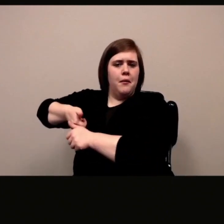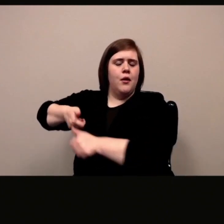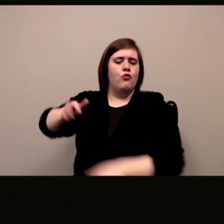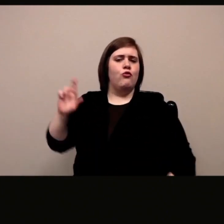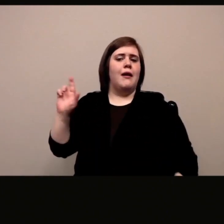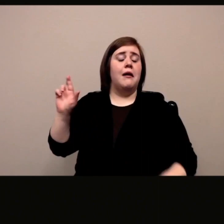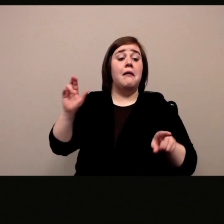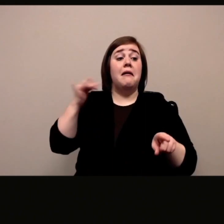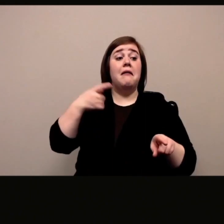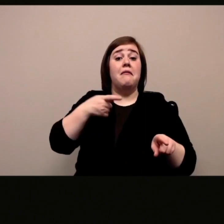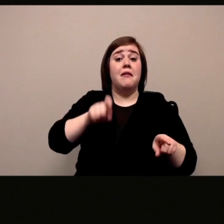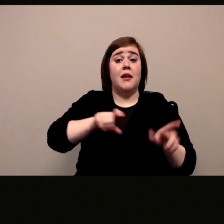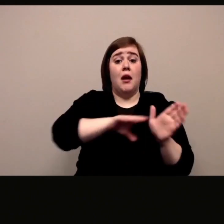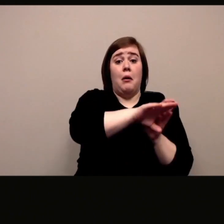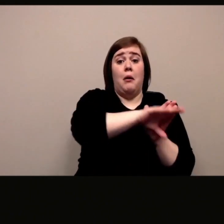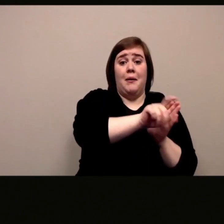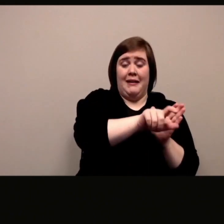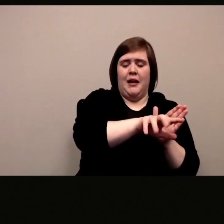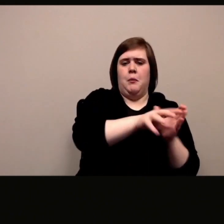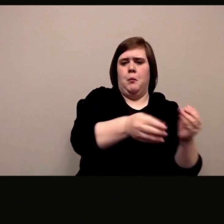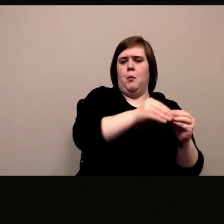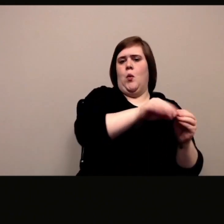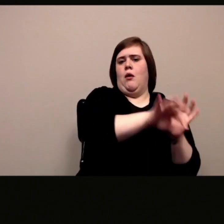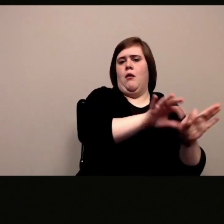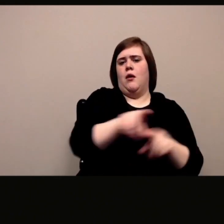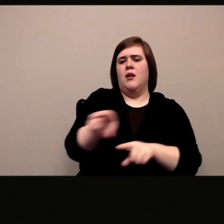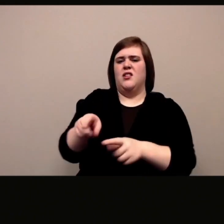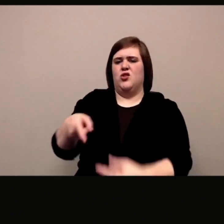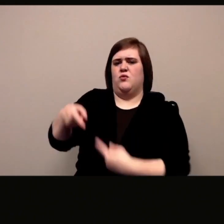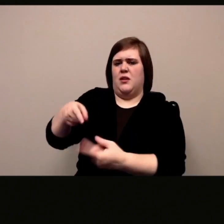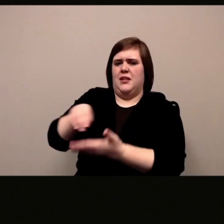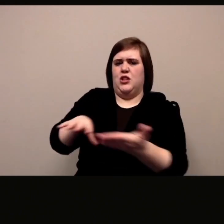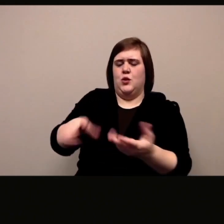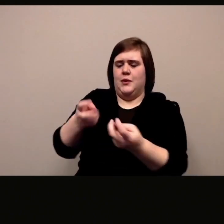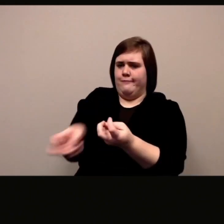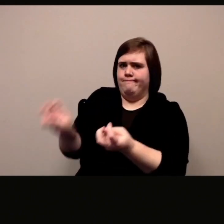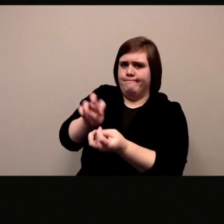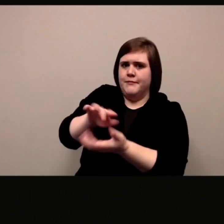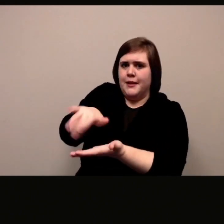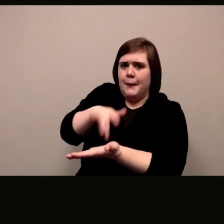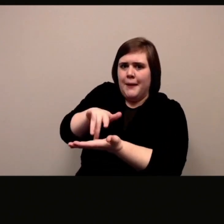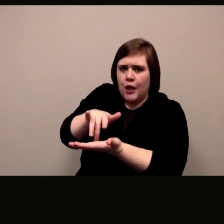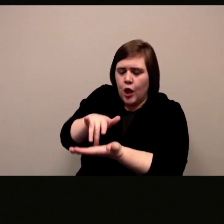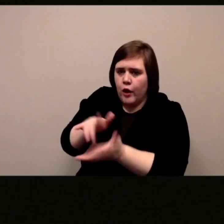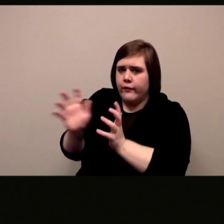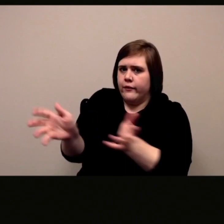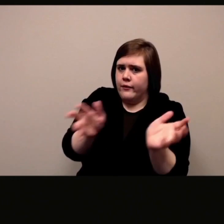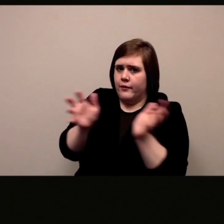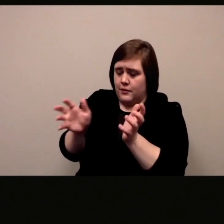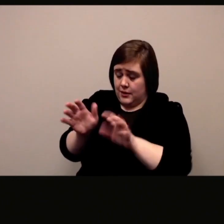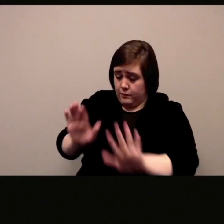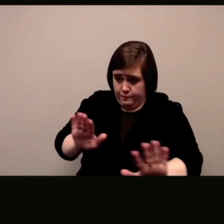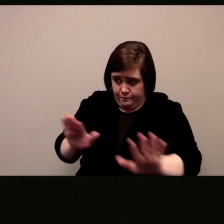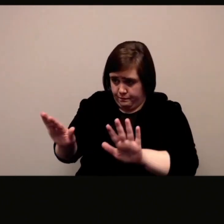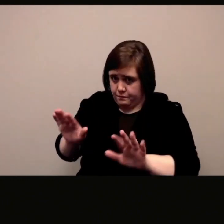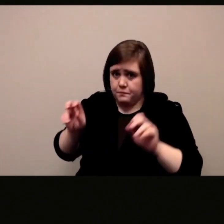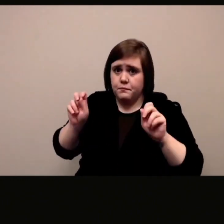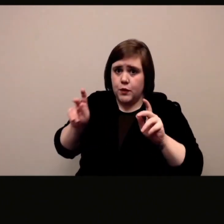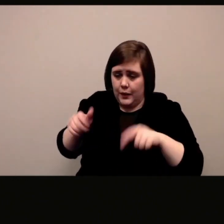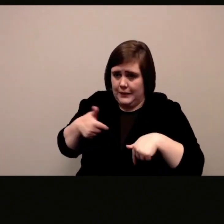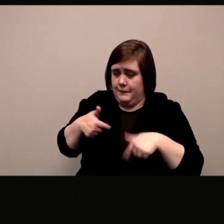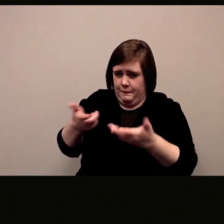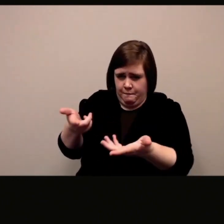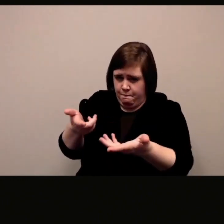do. Struggling students, that's where I do my roundtable, and I sit right in the middle of them. And okay, let's work on this. Let's figure it